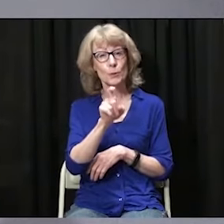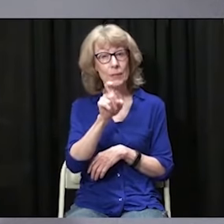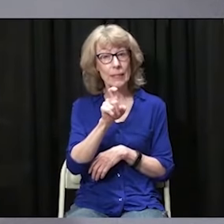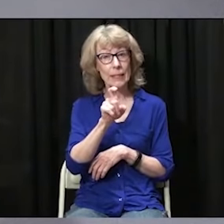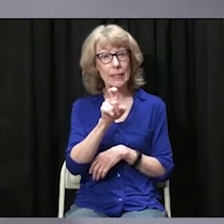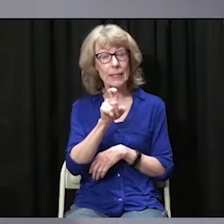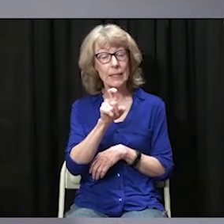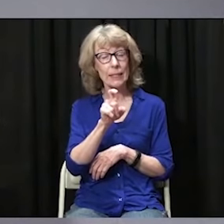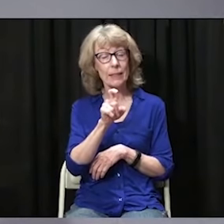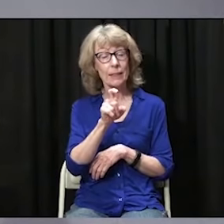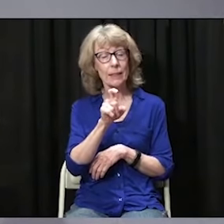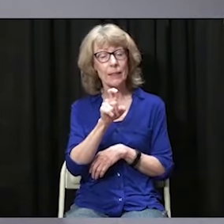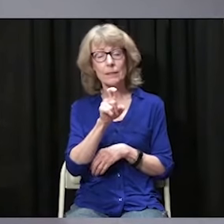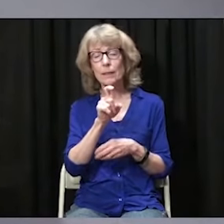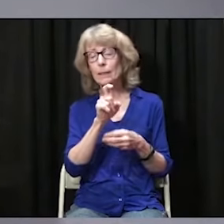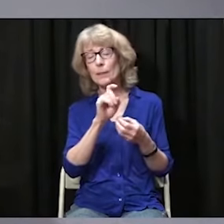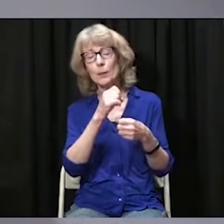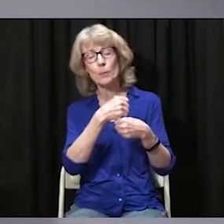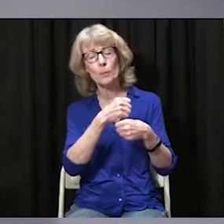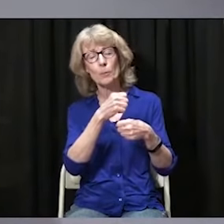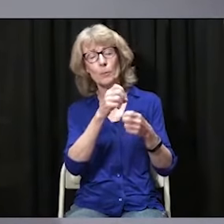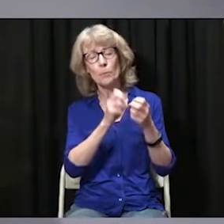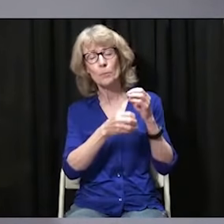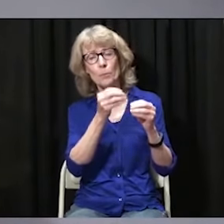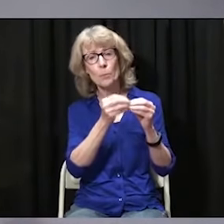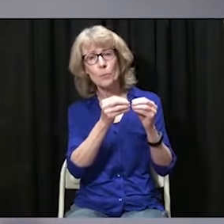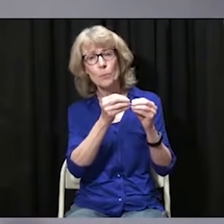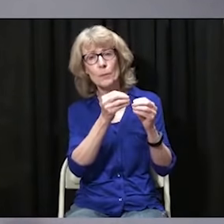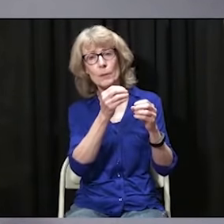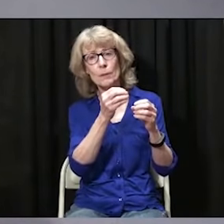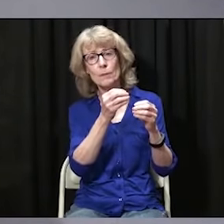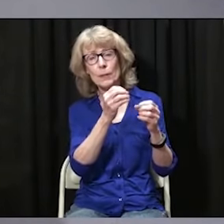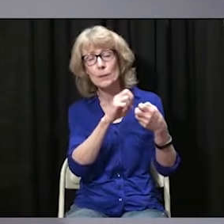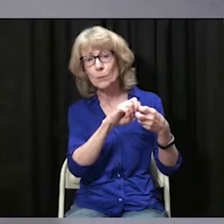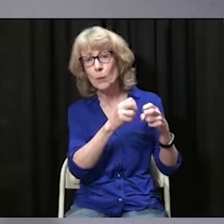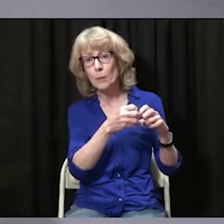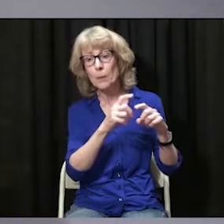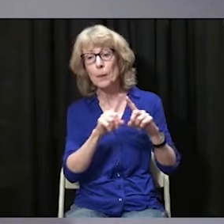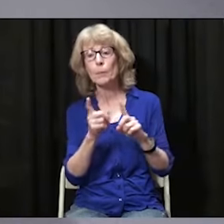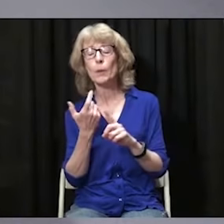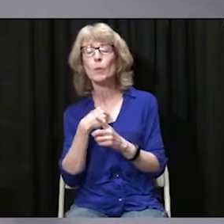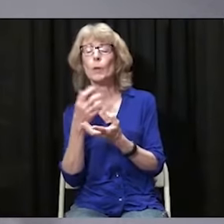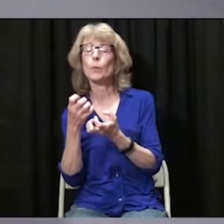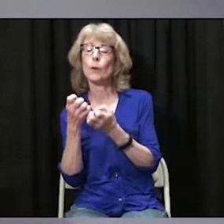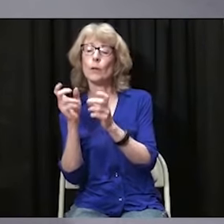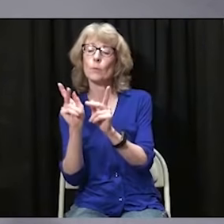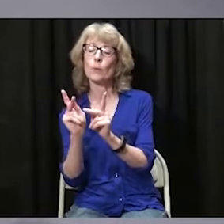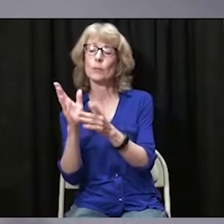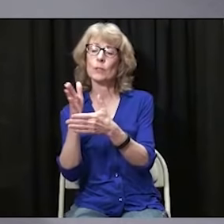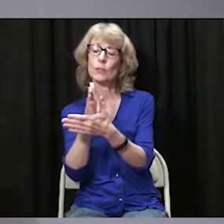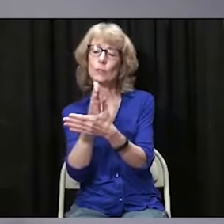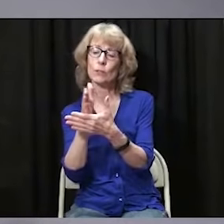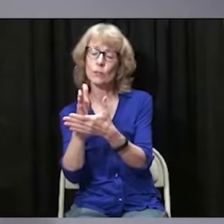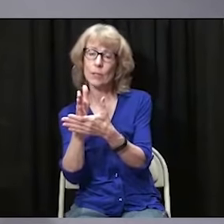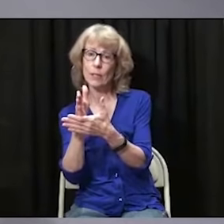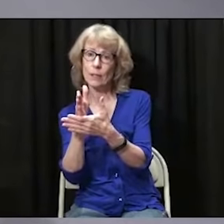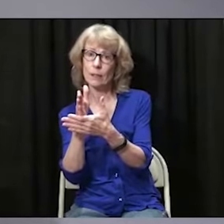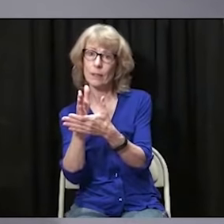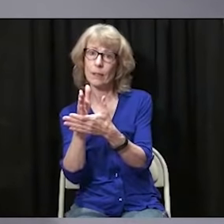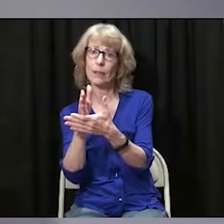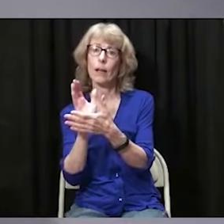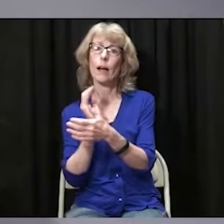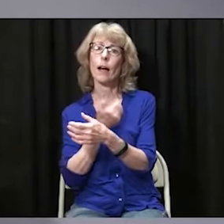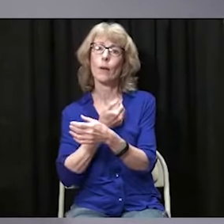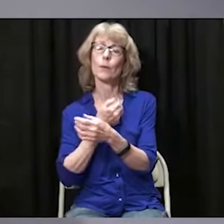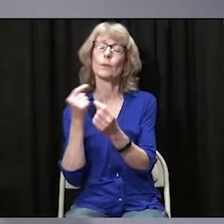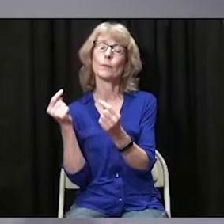problem will go away, but it's that somebody will come into our life and share the problem and share the pain. This is what Paul is